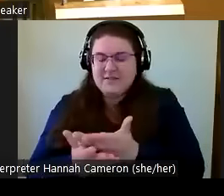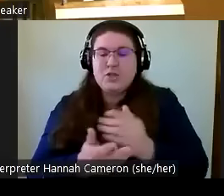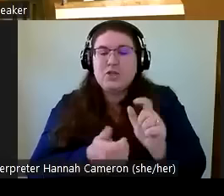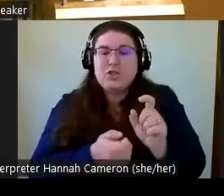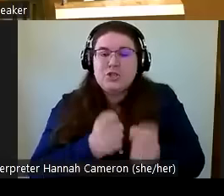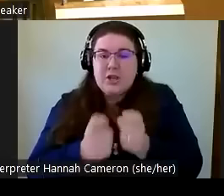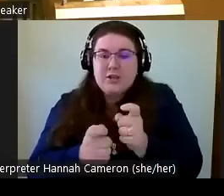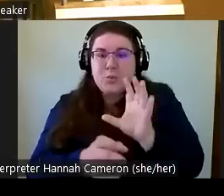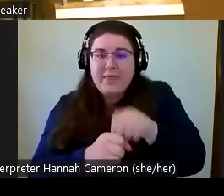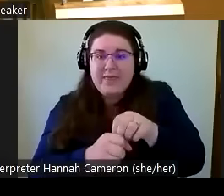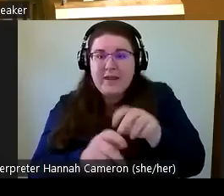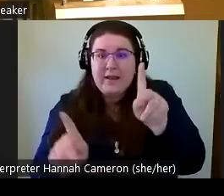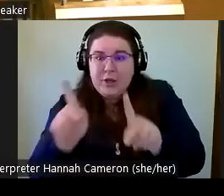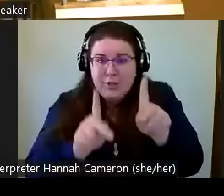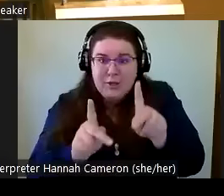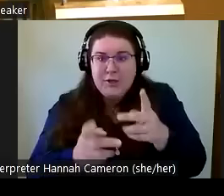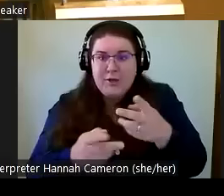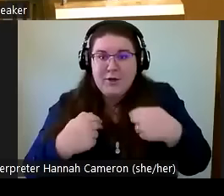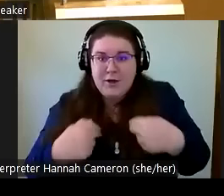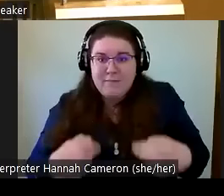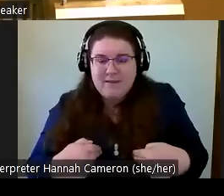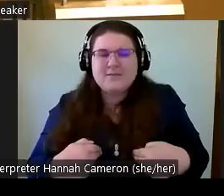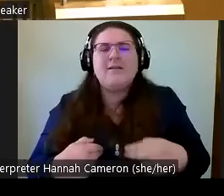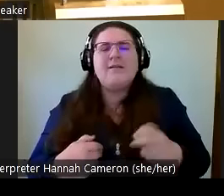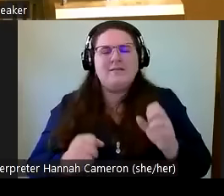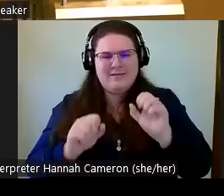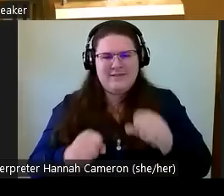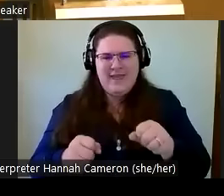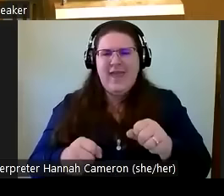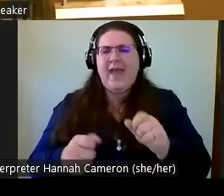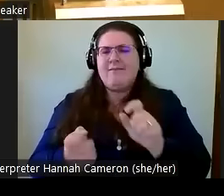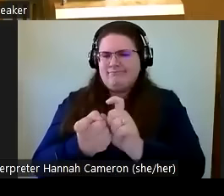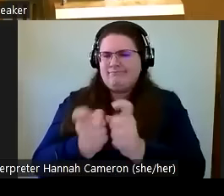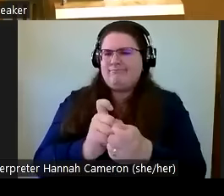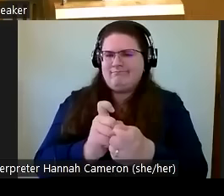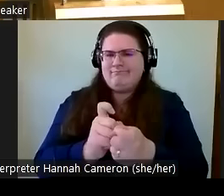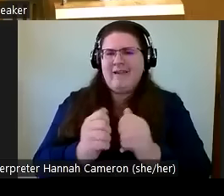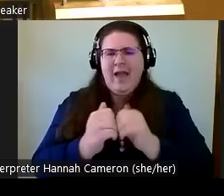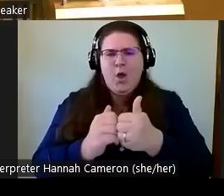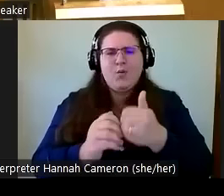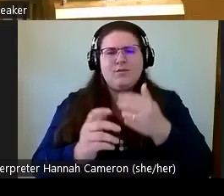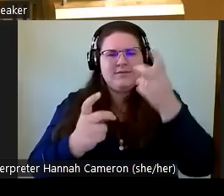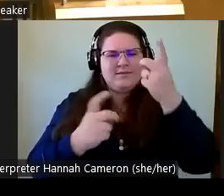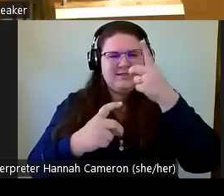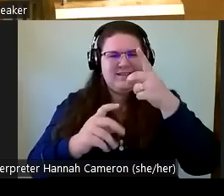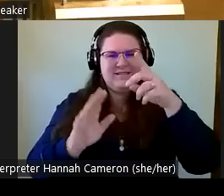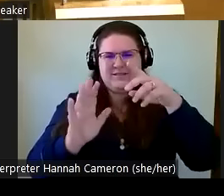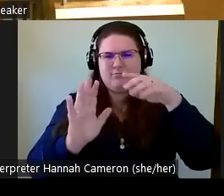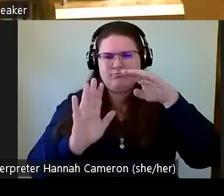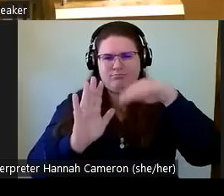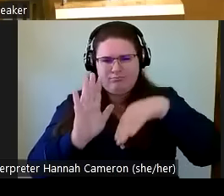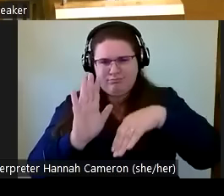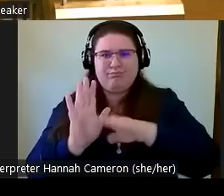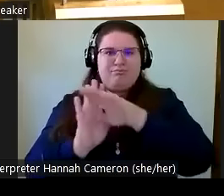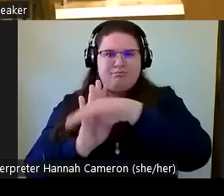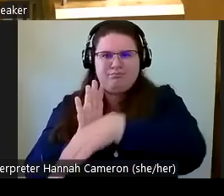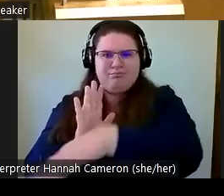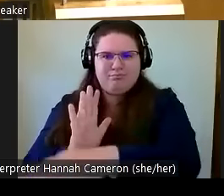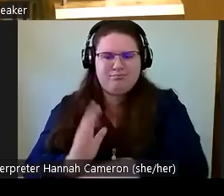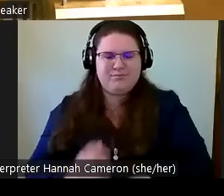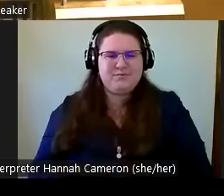course. And so let's first have to establish that this has been observed, that modifiable risk factors